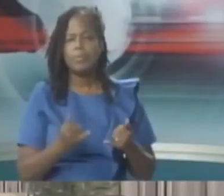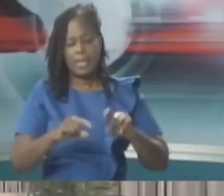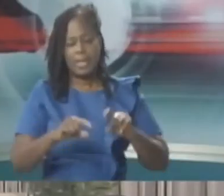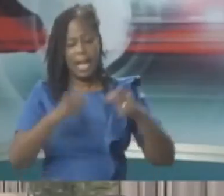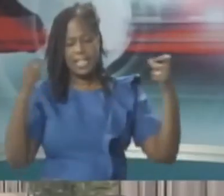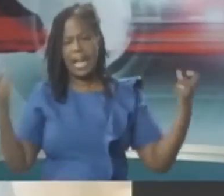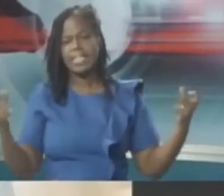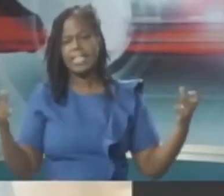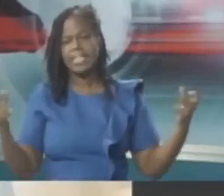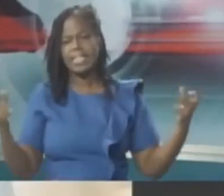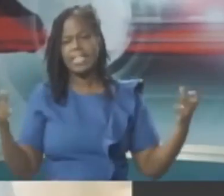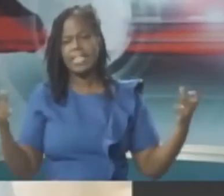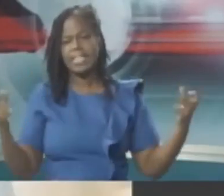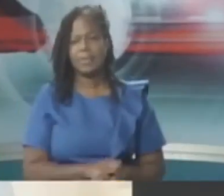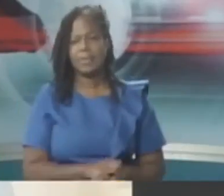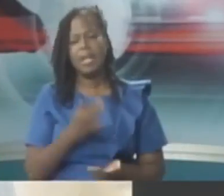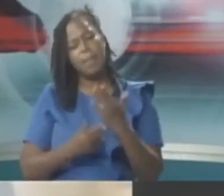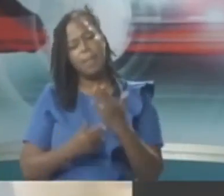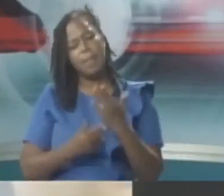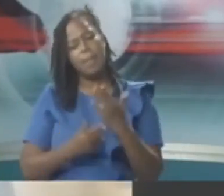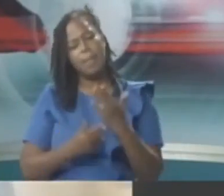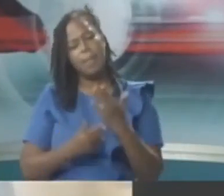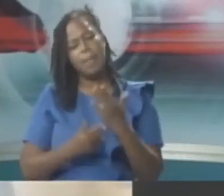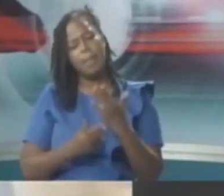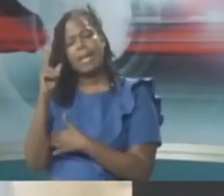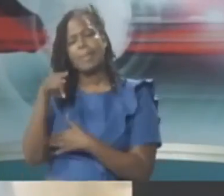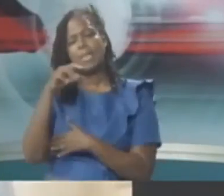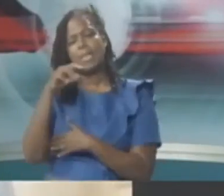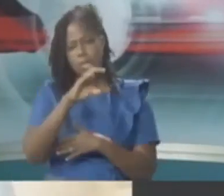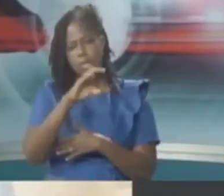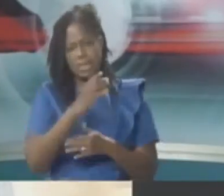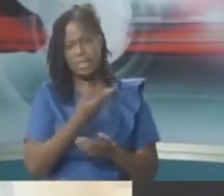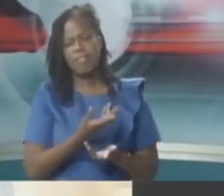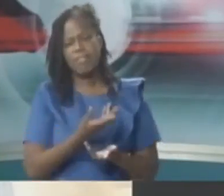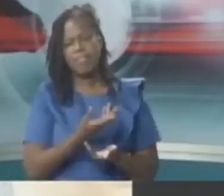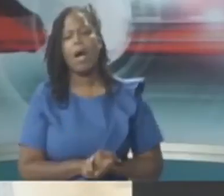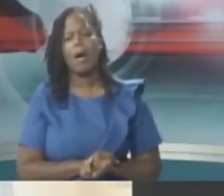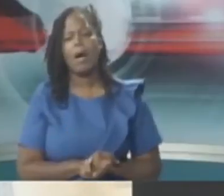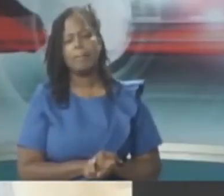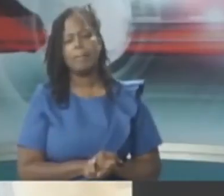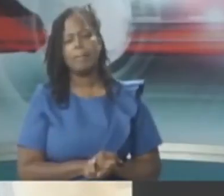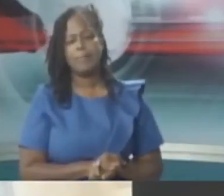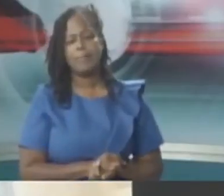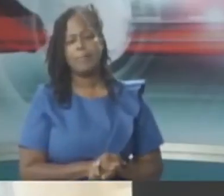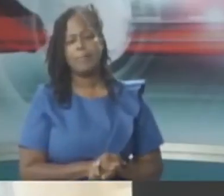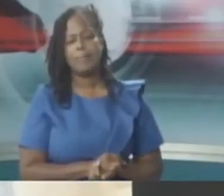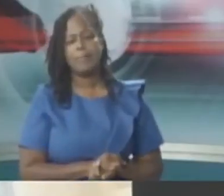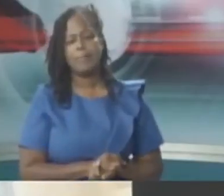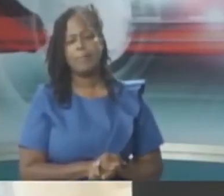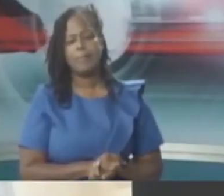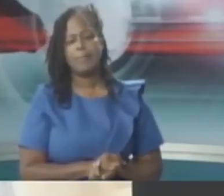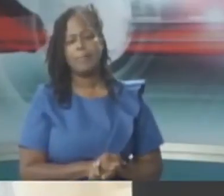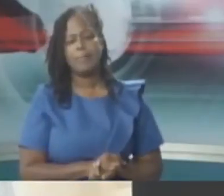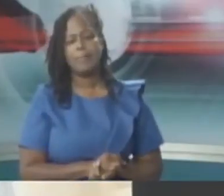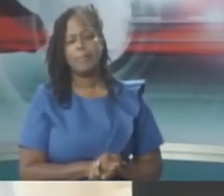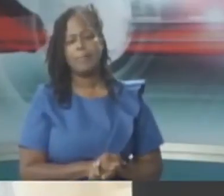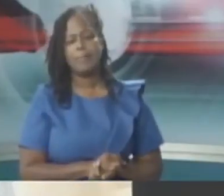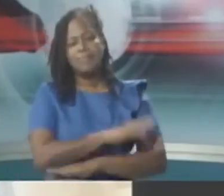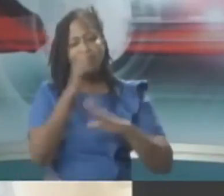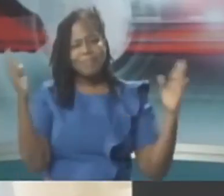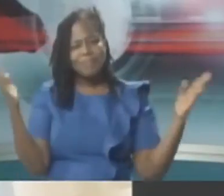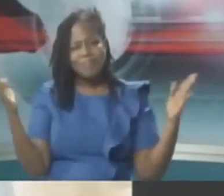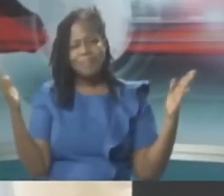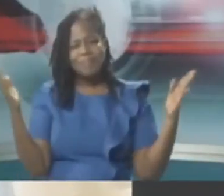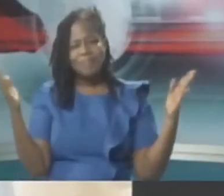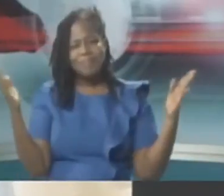Hi, good morning, ministers. Peter Christopher from Guardian Media. Good morning. Good morning. I just wanted to